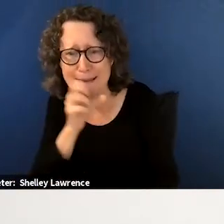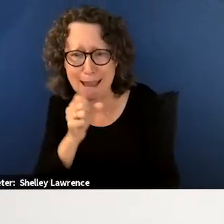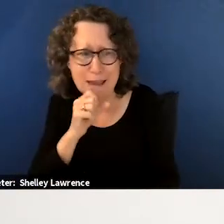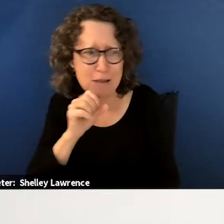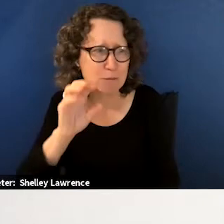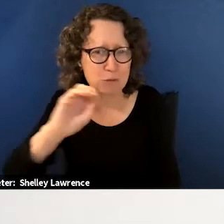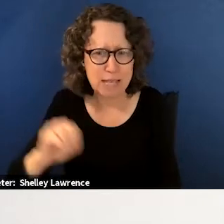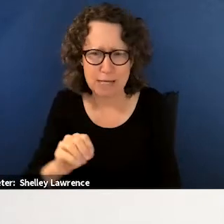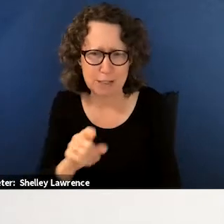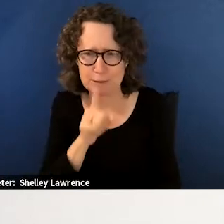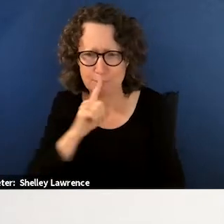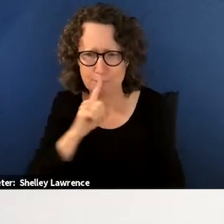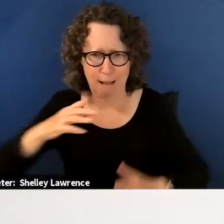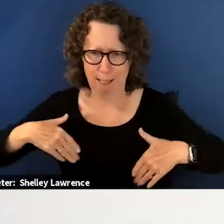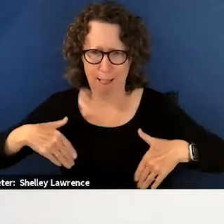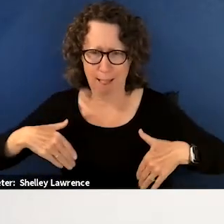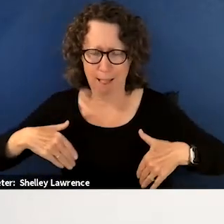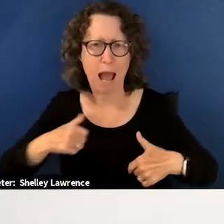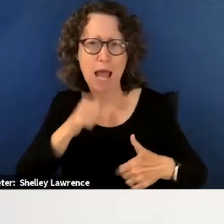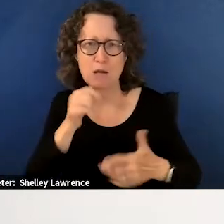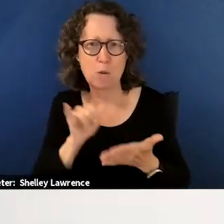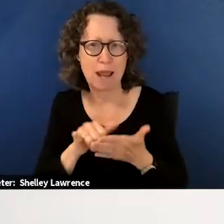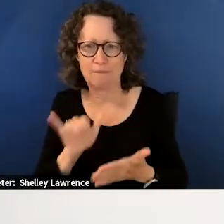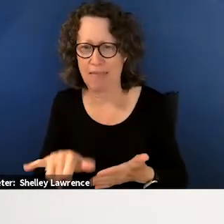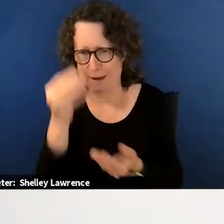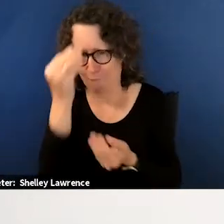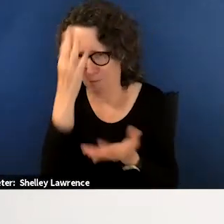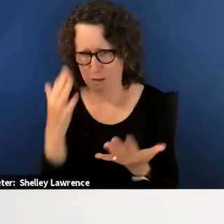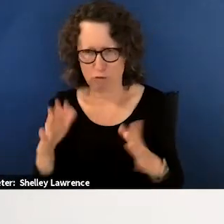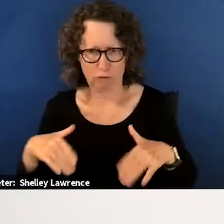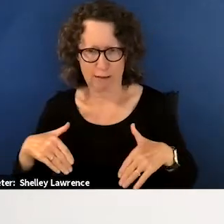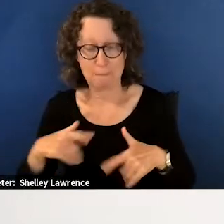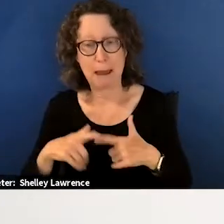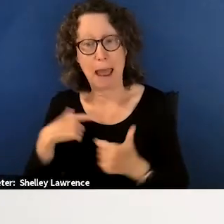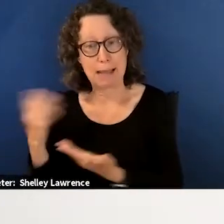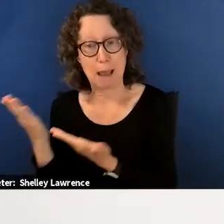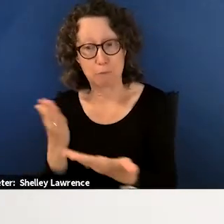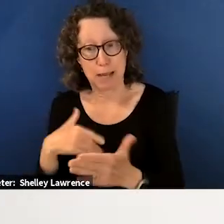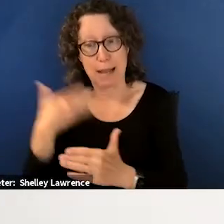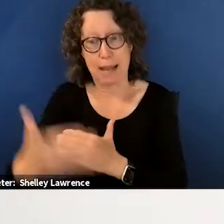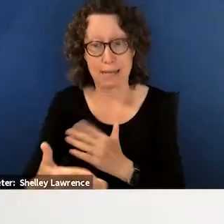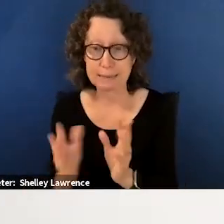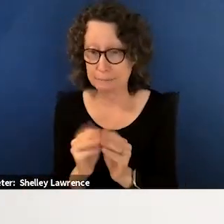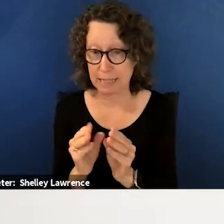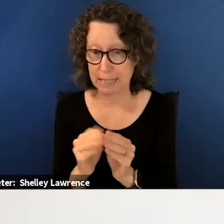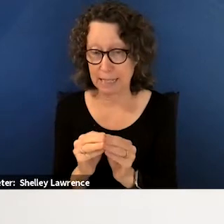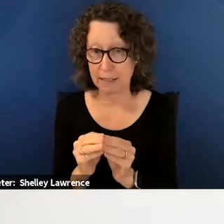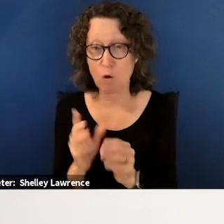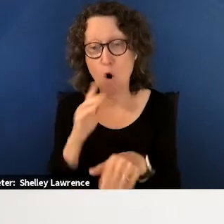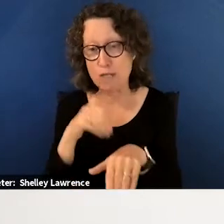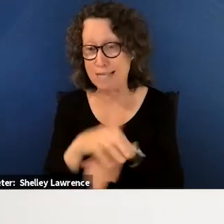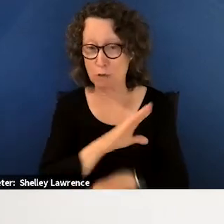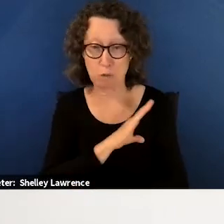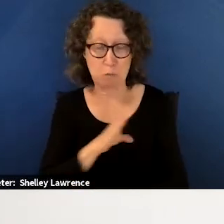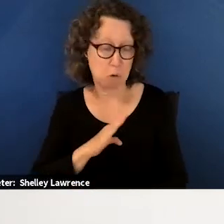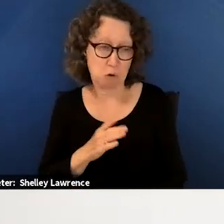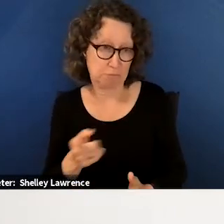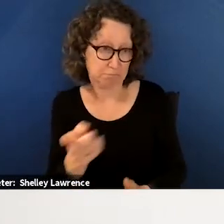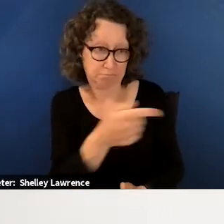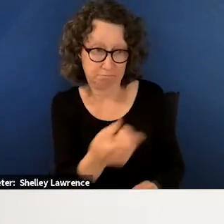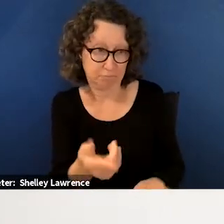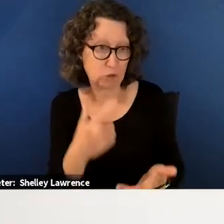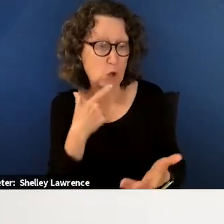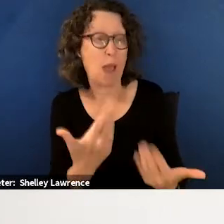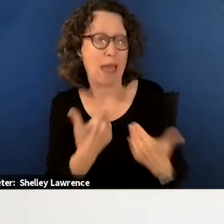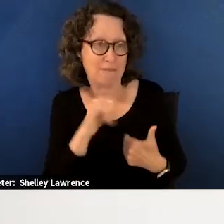percentage at this. I don't have that data right now, but I can bring it next time or send that to the board separately so that you can have